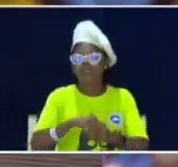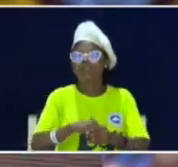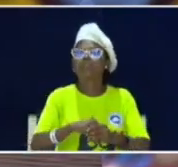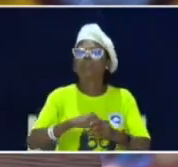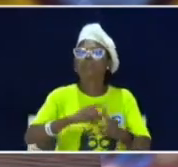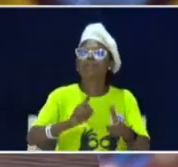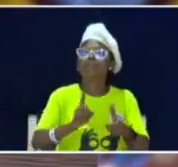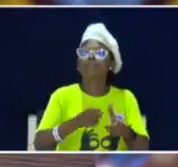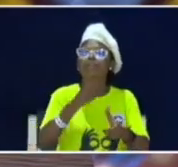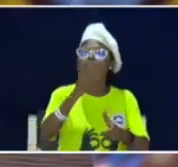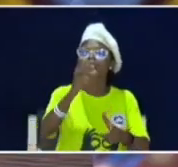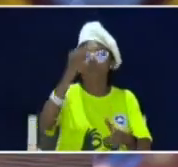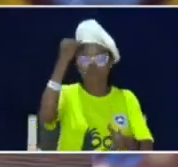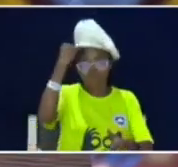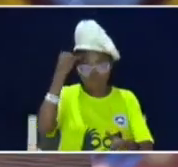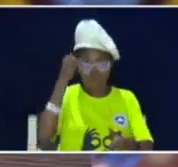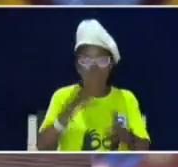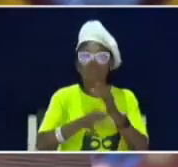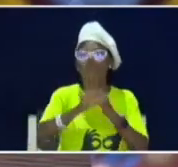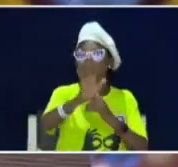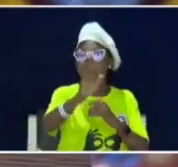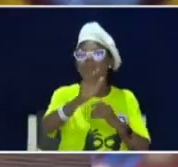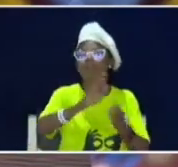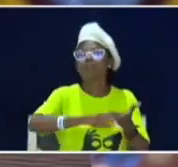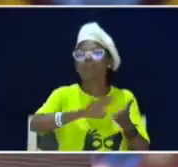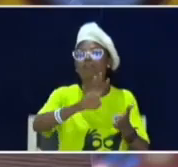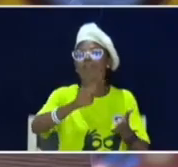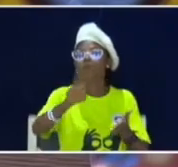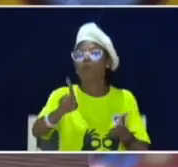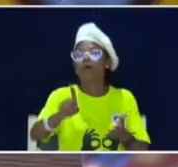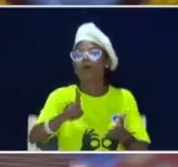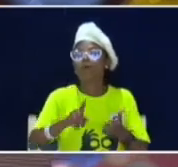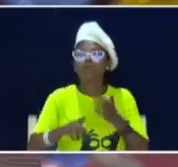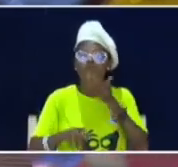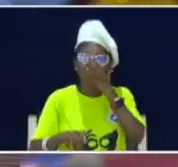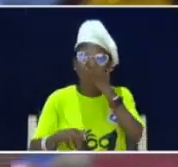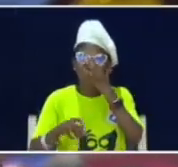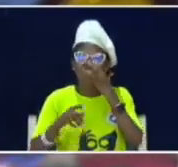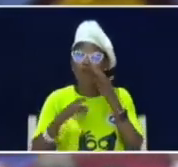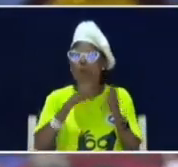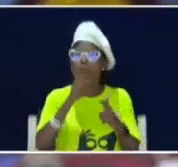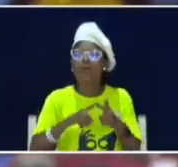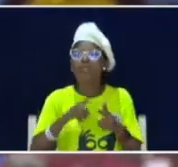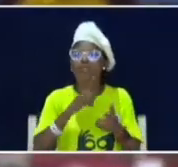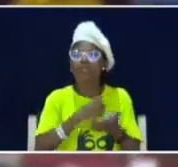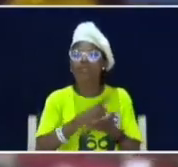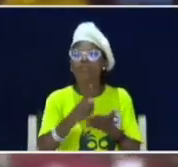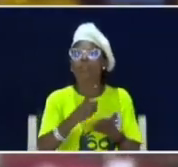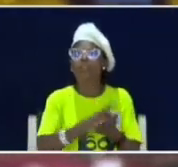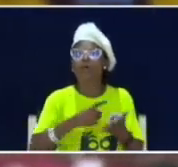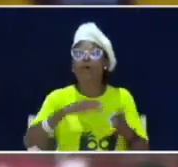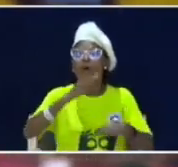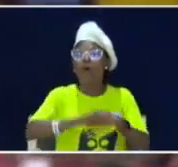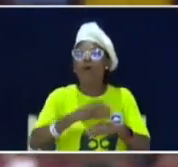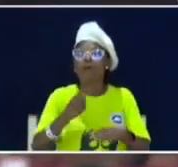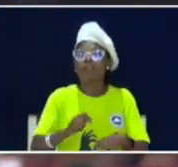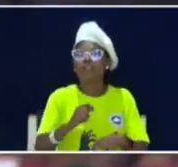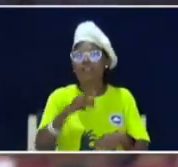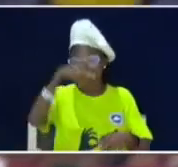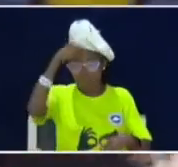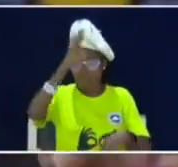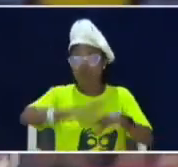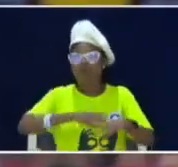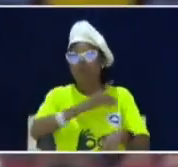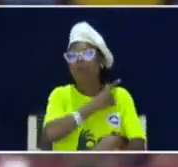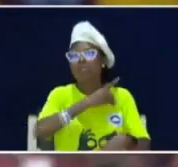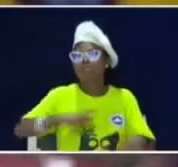51. Recorded about a man called David, who got victory. He defeated